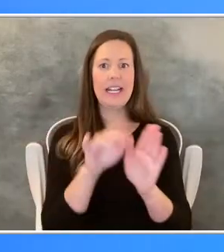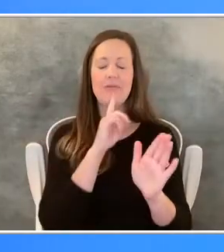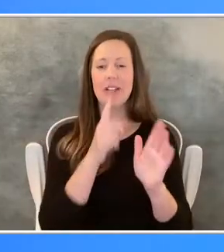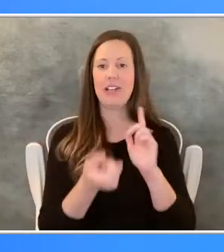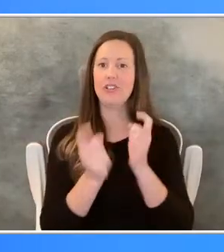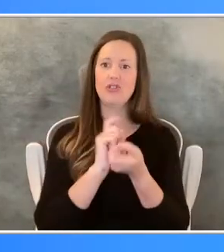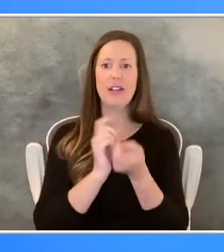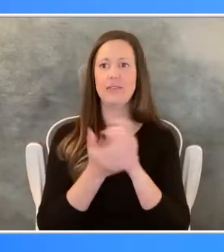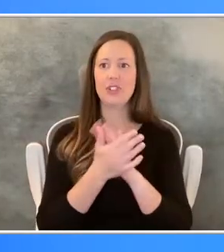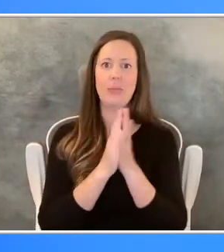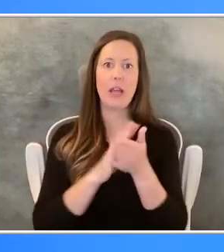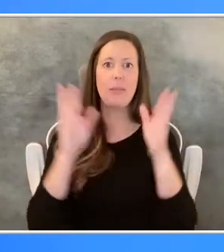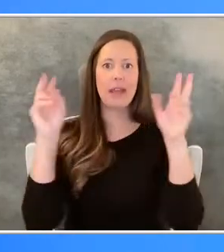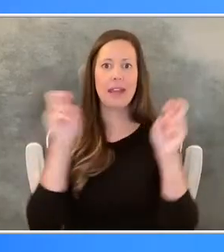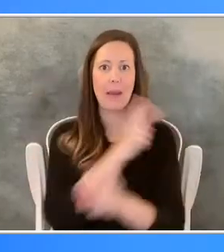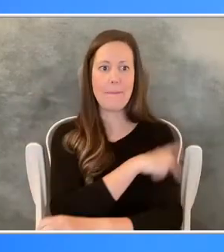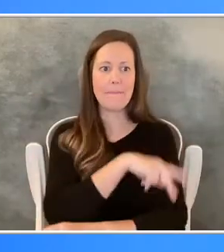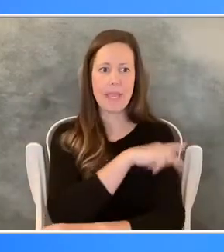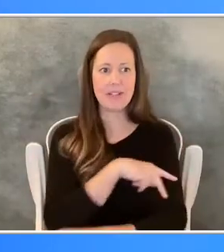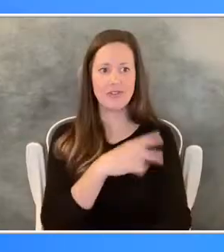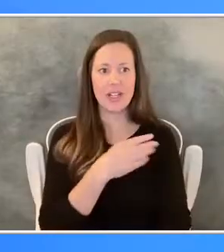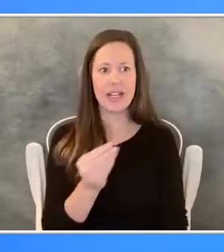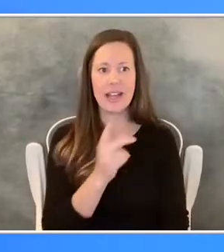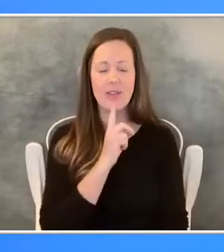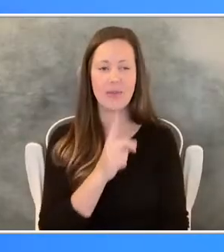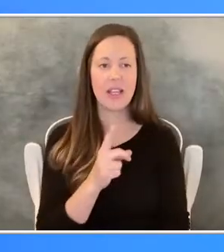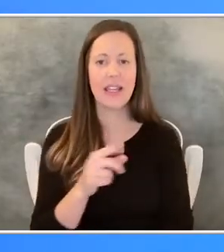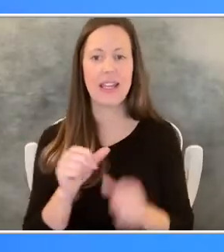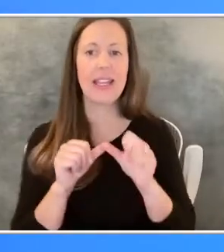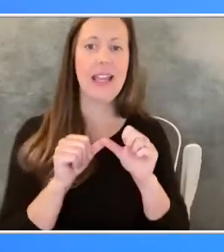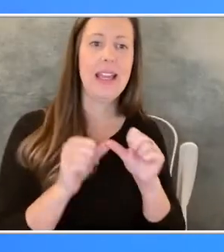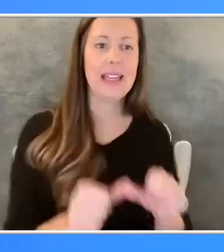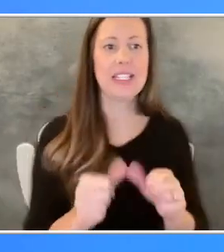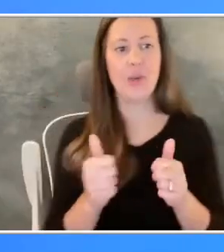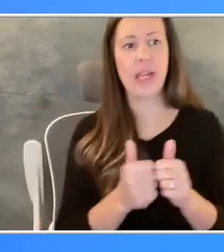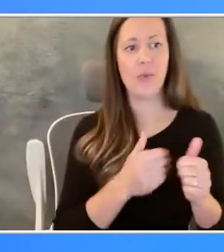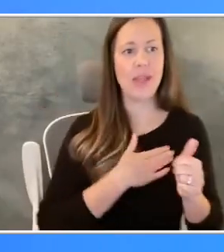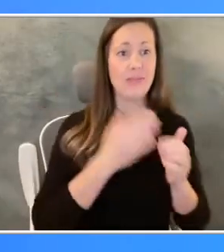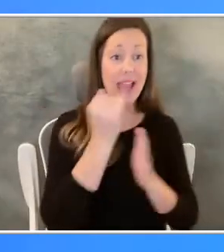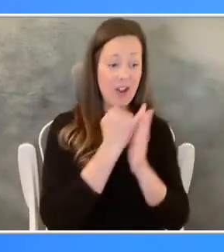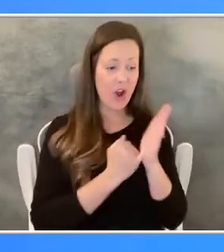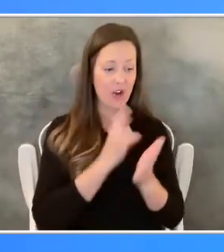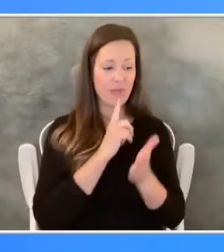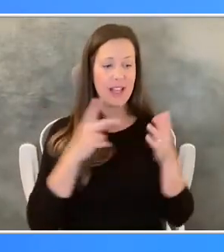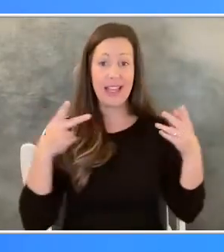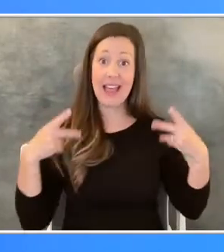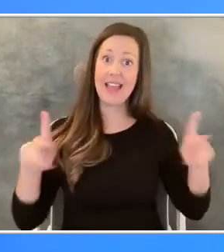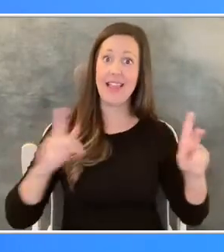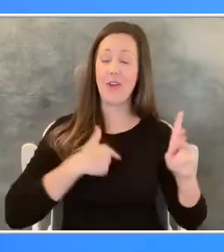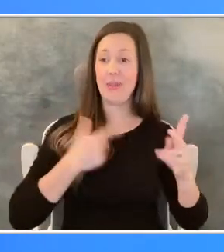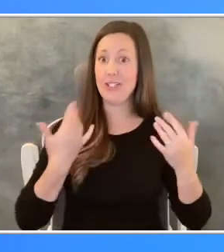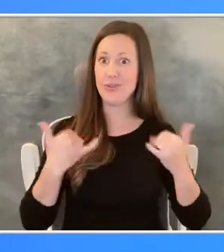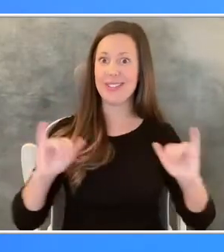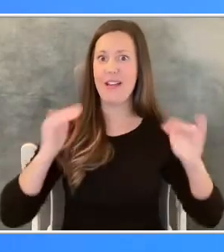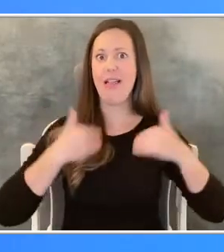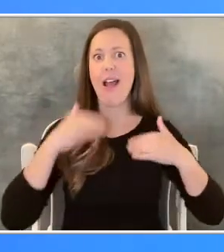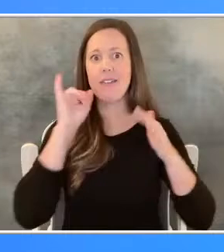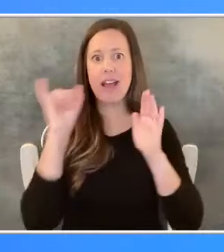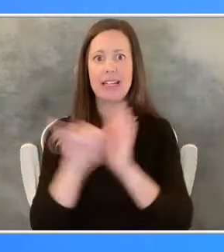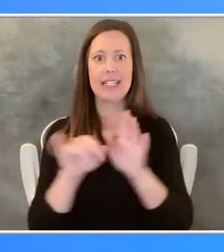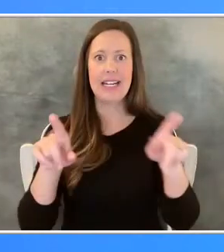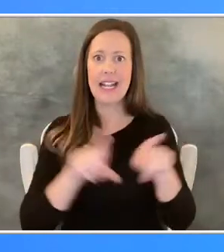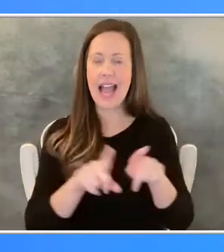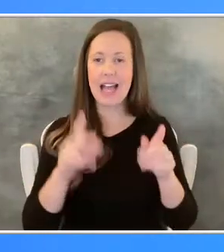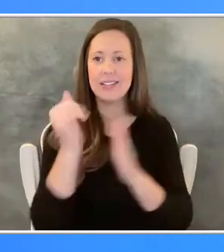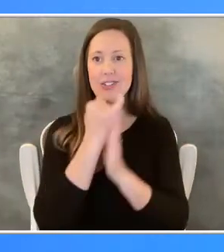patient. And continuing doing my art allowed me to have that identity as an artist, as a human being, the person I